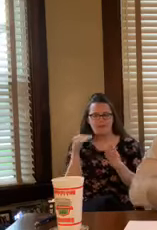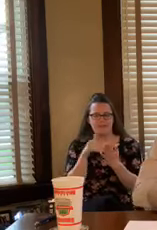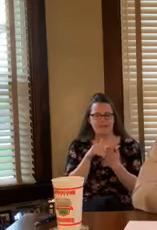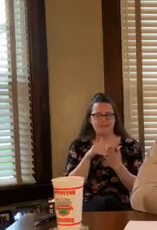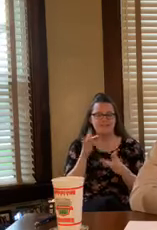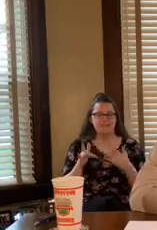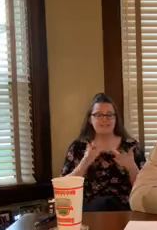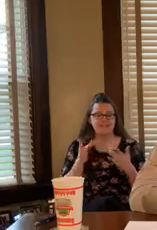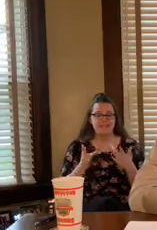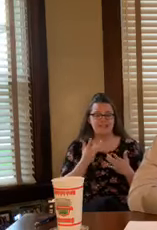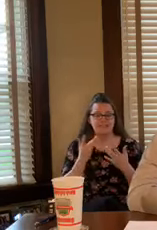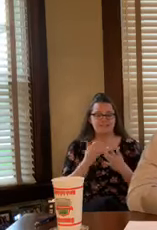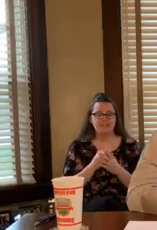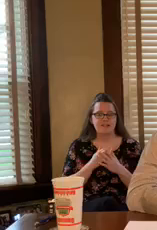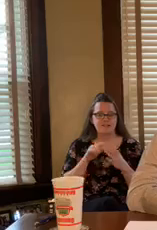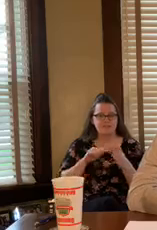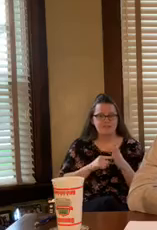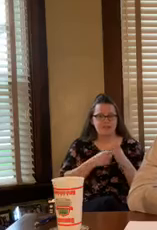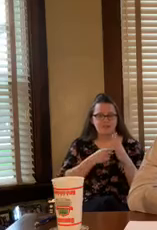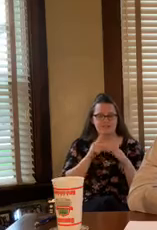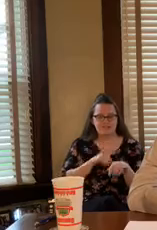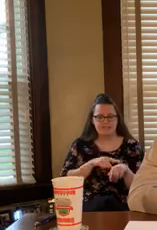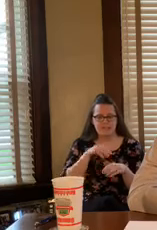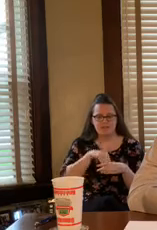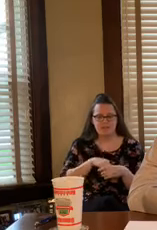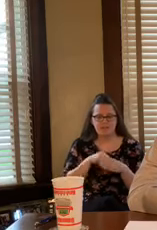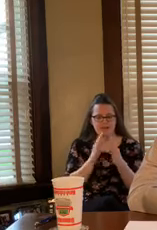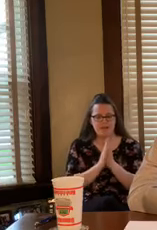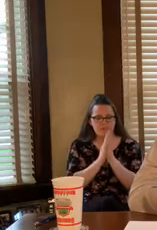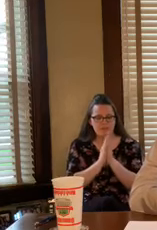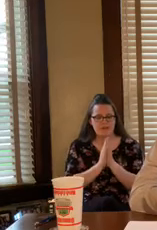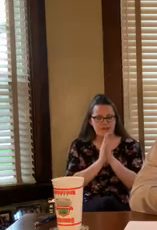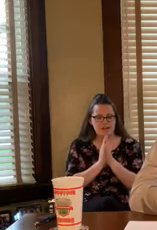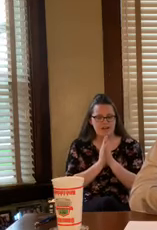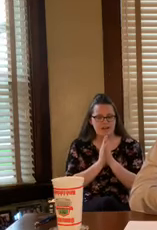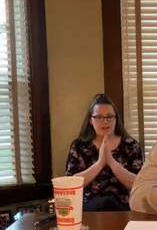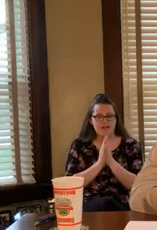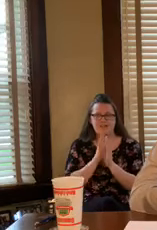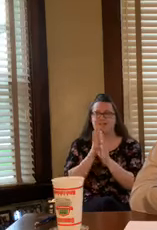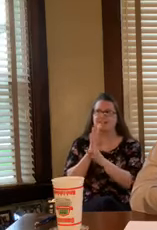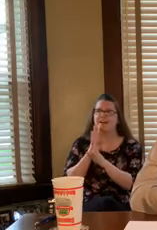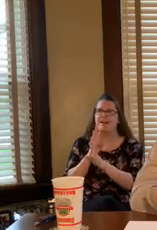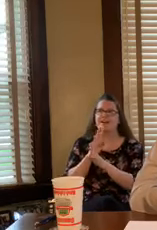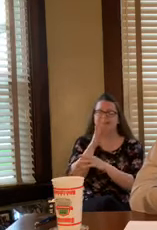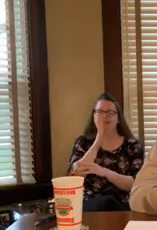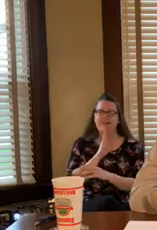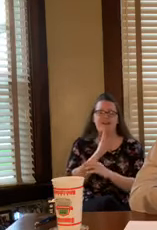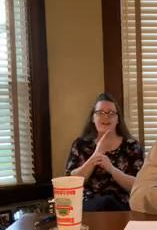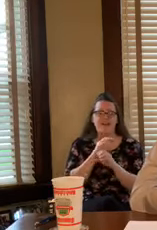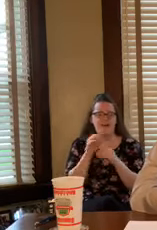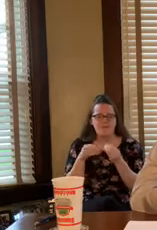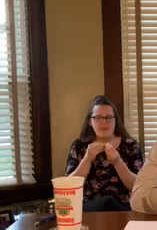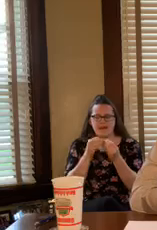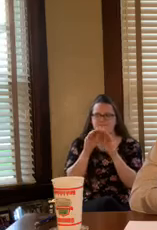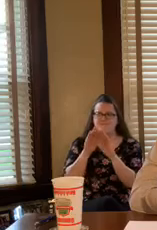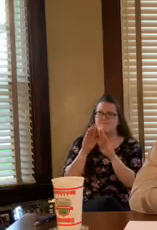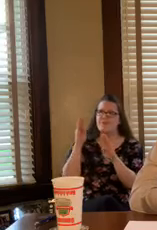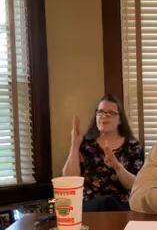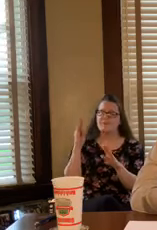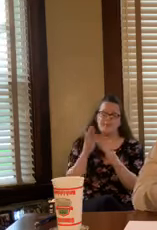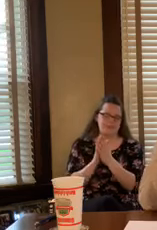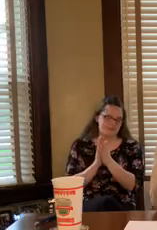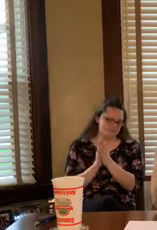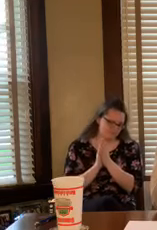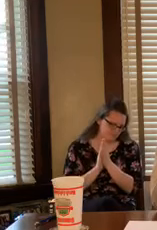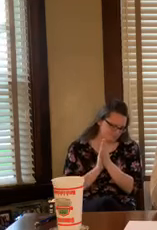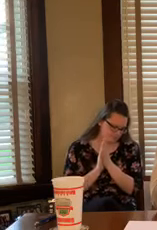Lord, spent a little time in prayer and talking to God about just the aspect of opening. And I have a thought for you